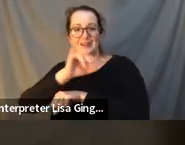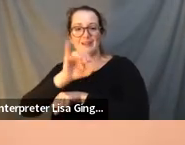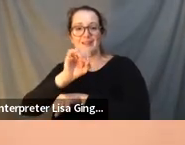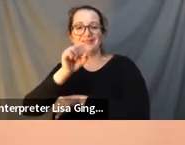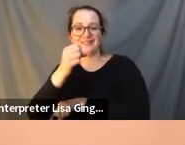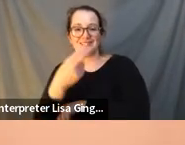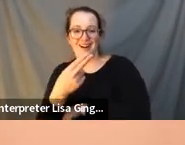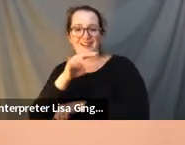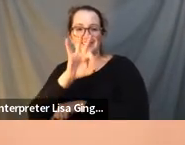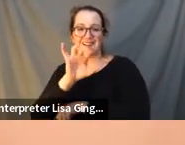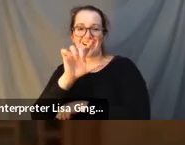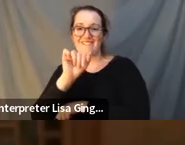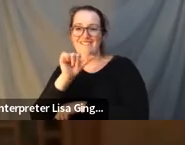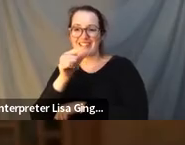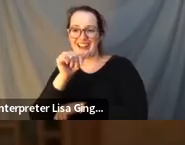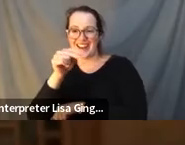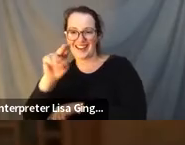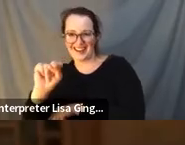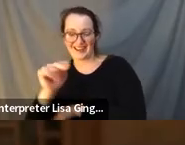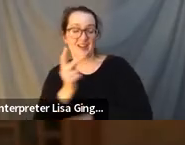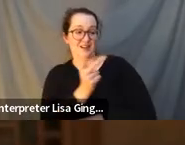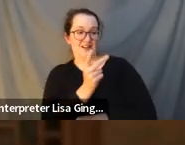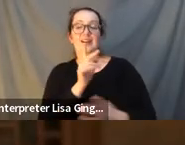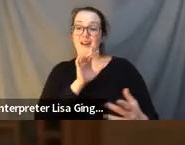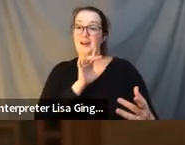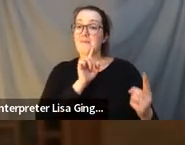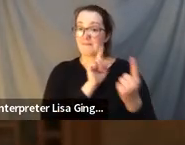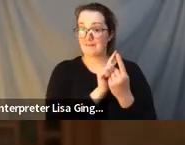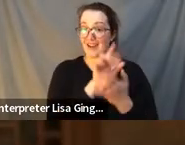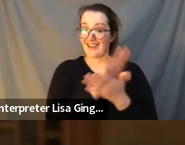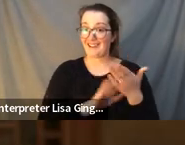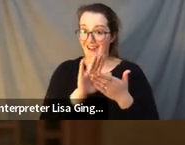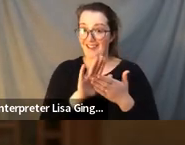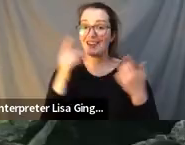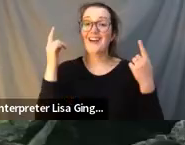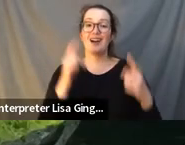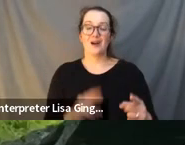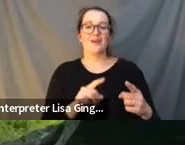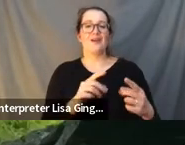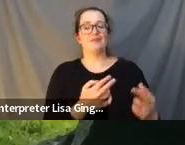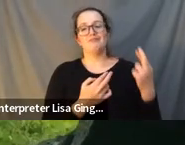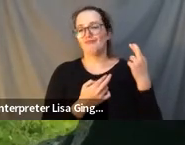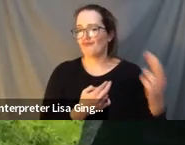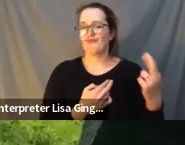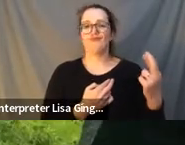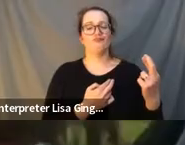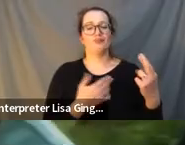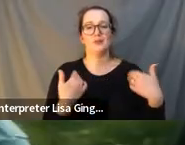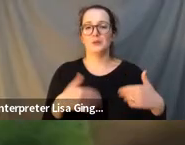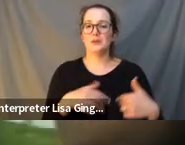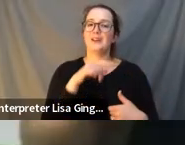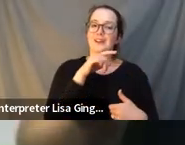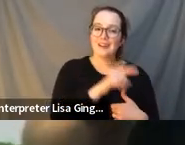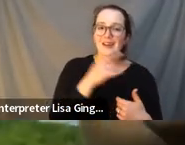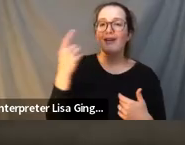video games. Josh and I met in college and we immediately became best friends. He has carried